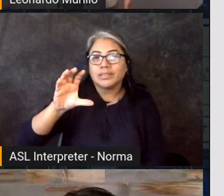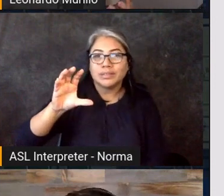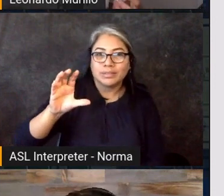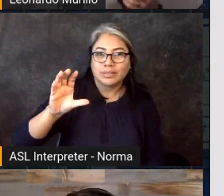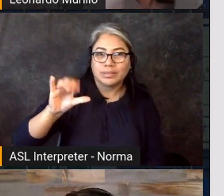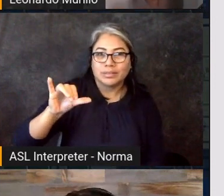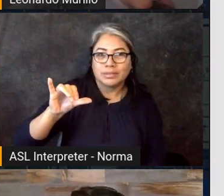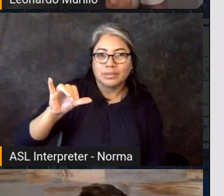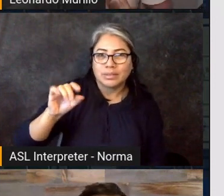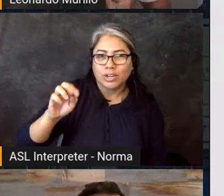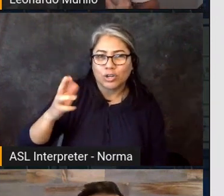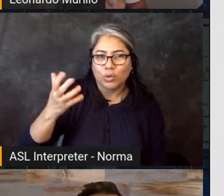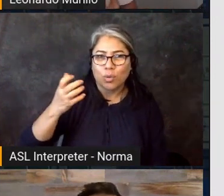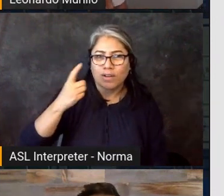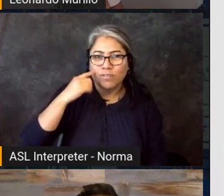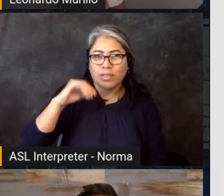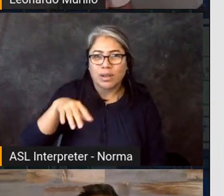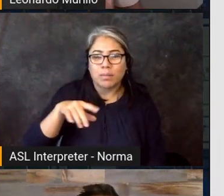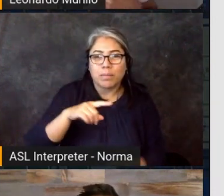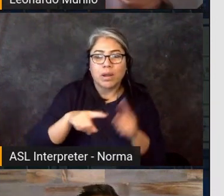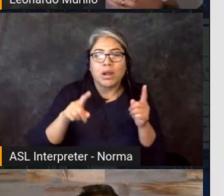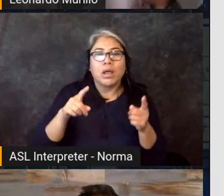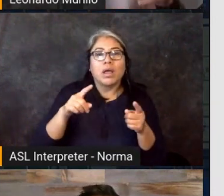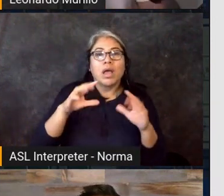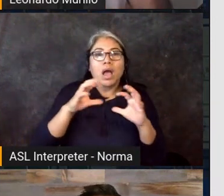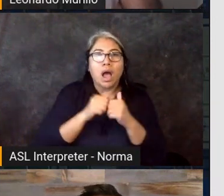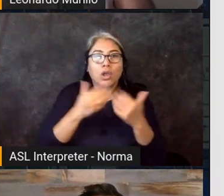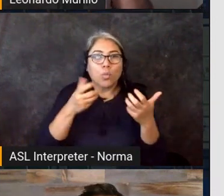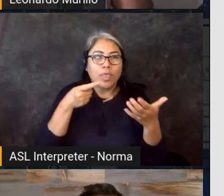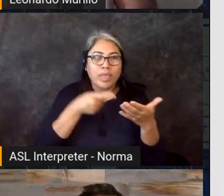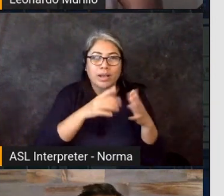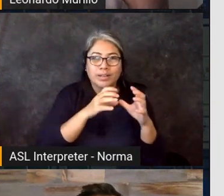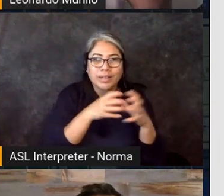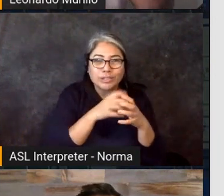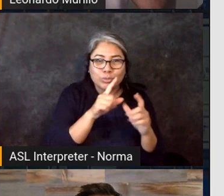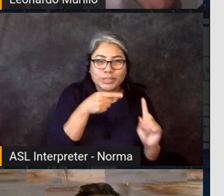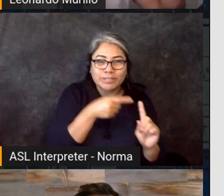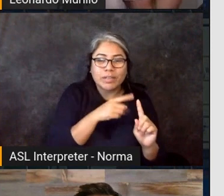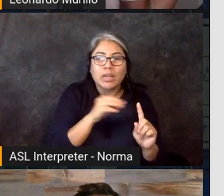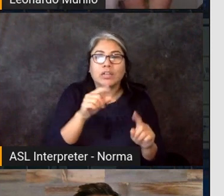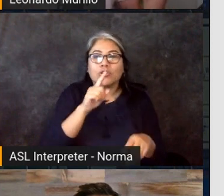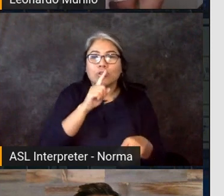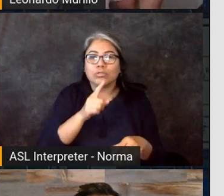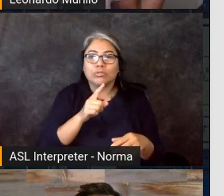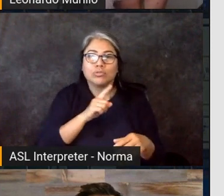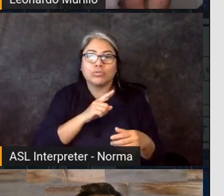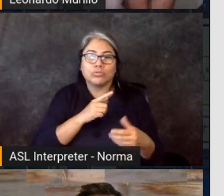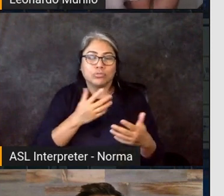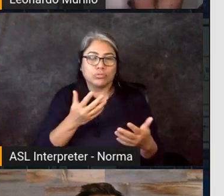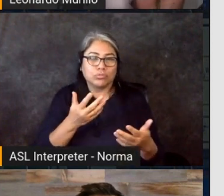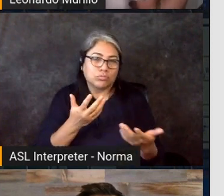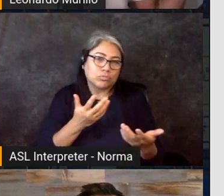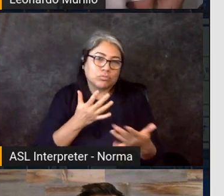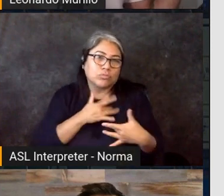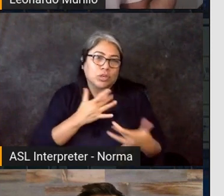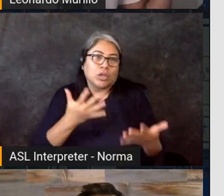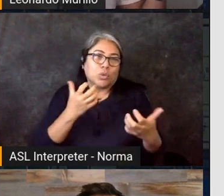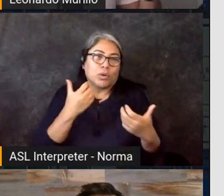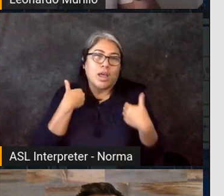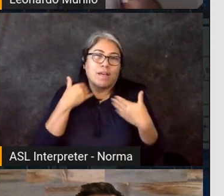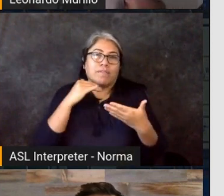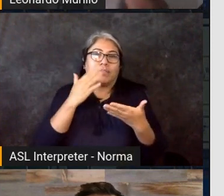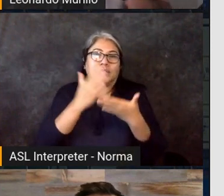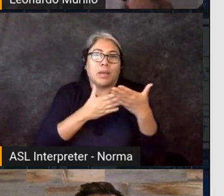you want to configure the cluster specifically, right? And you usually want to have some consistency across your